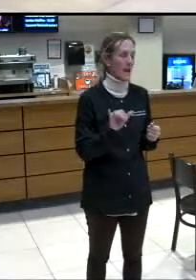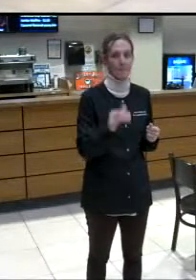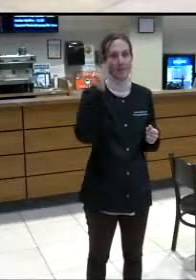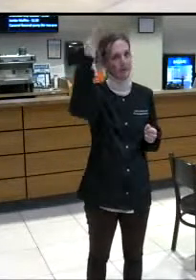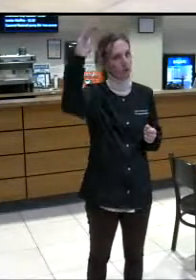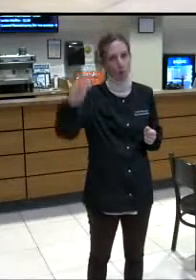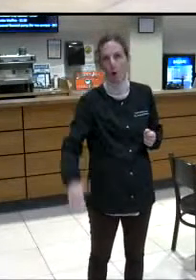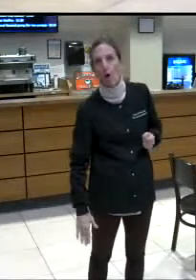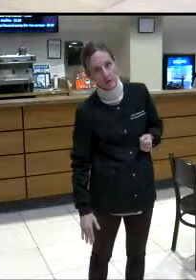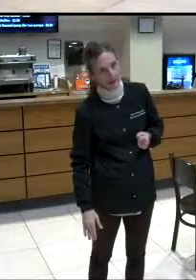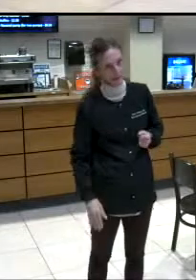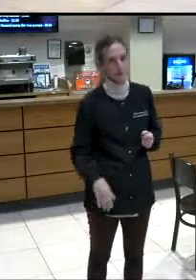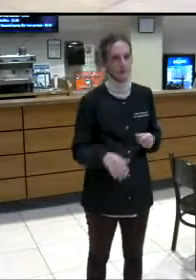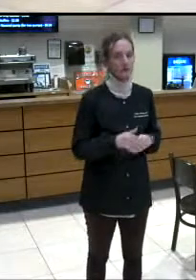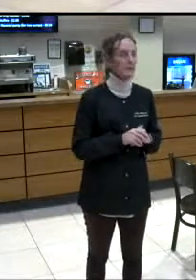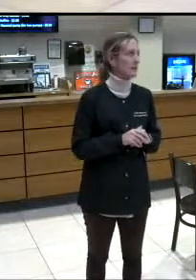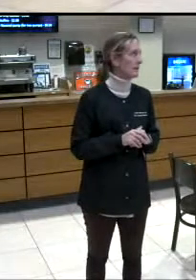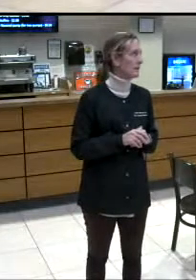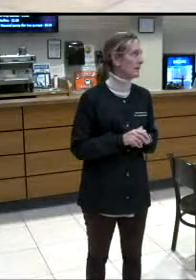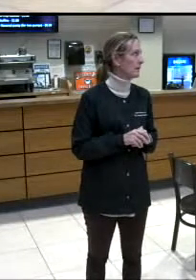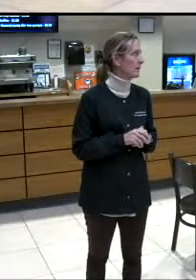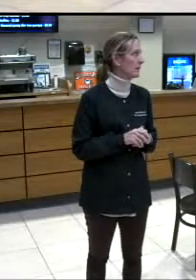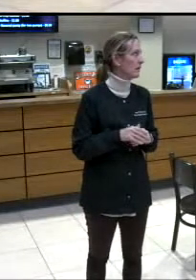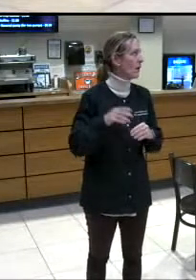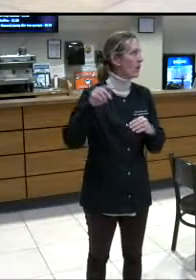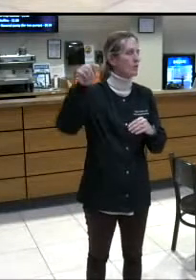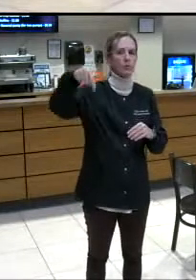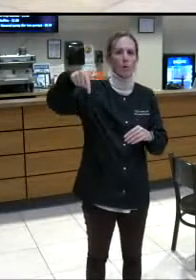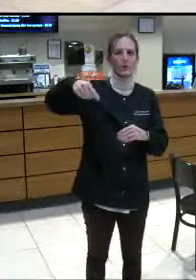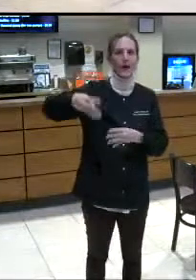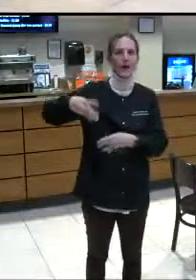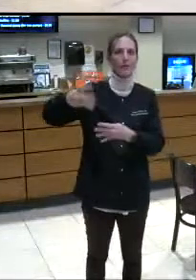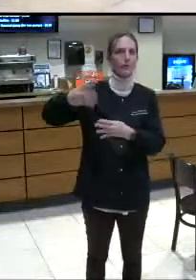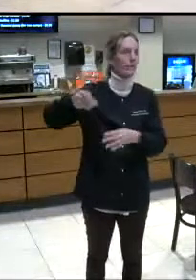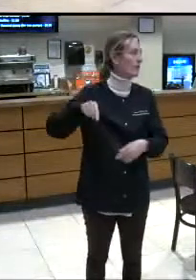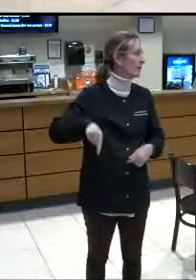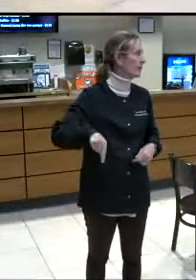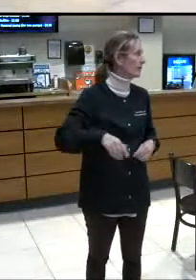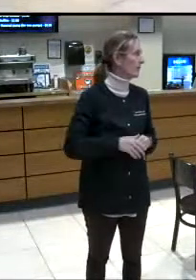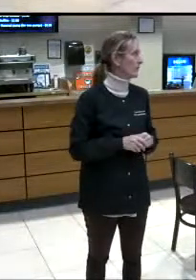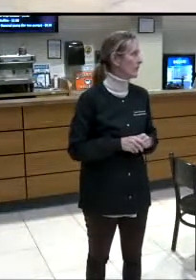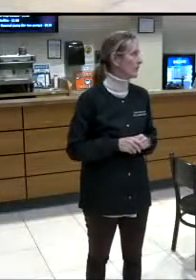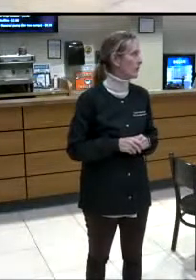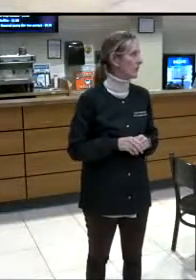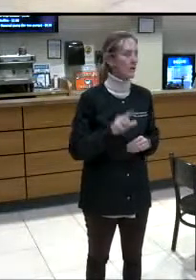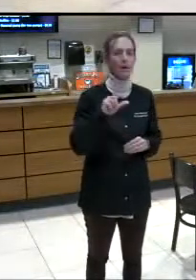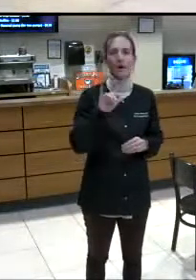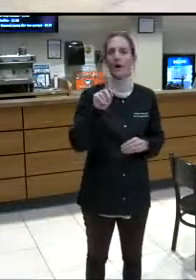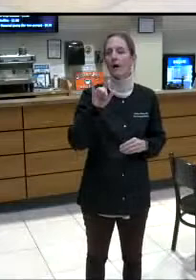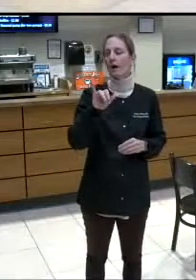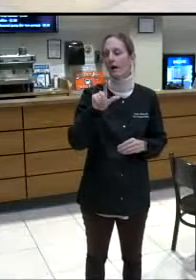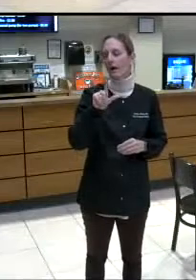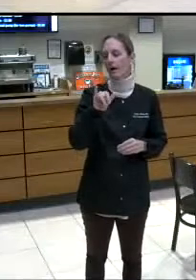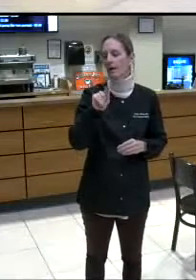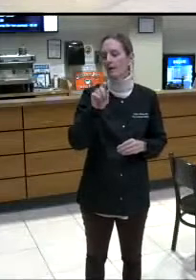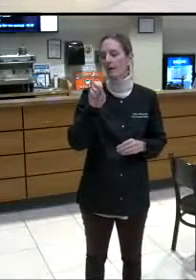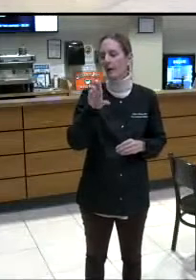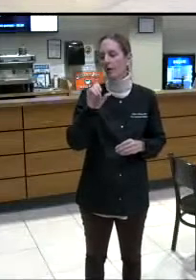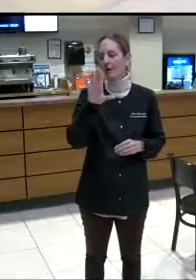literacy, or scroll down, I'm sorry. Literacy is on here as an